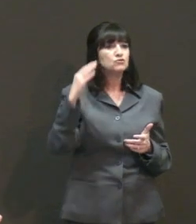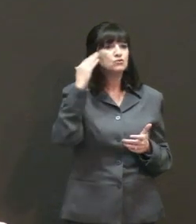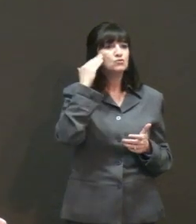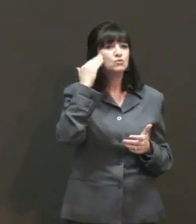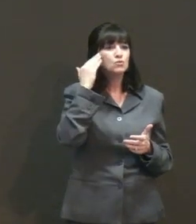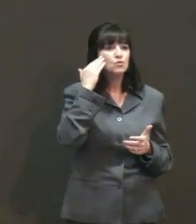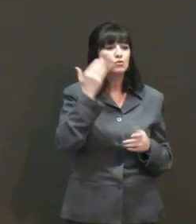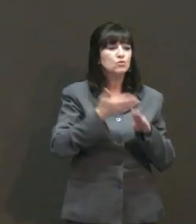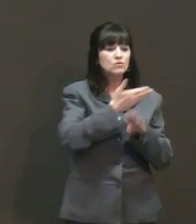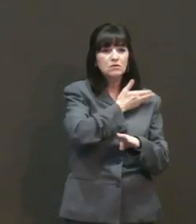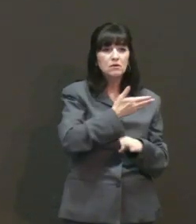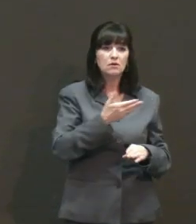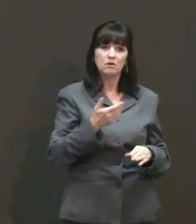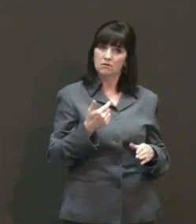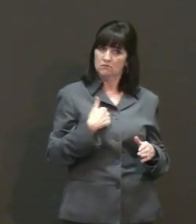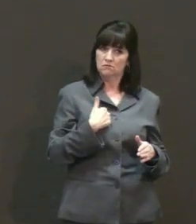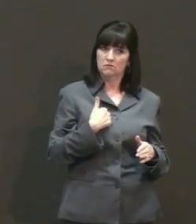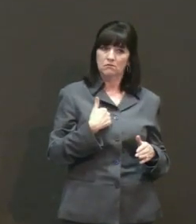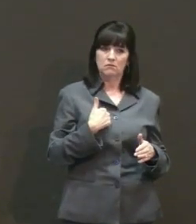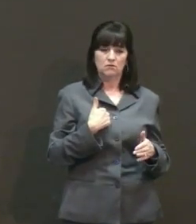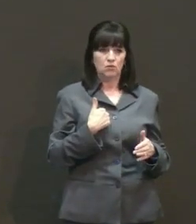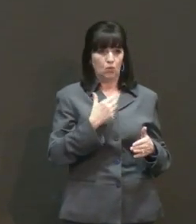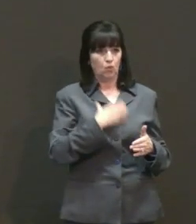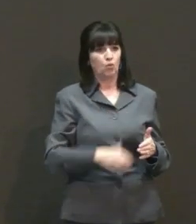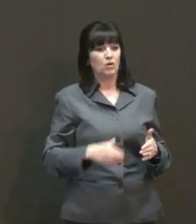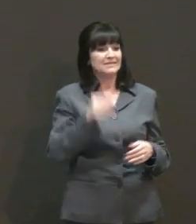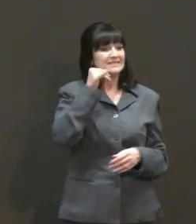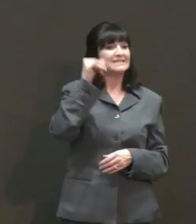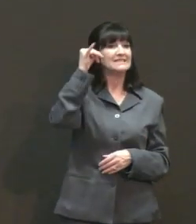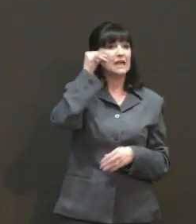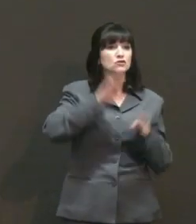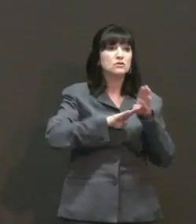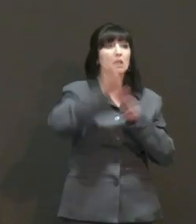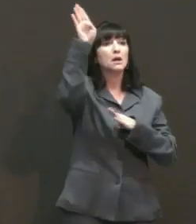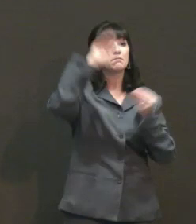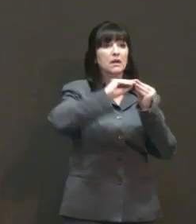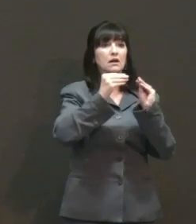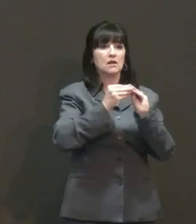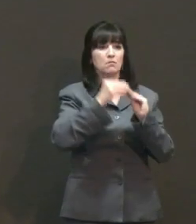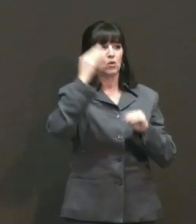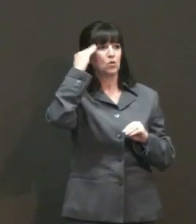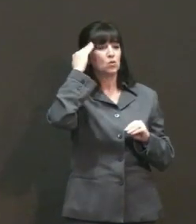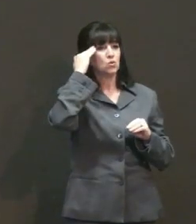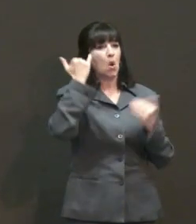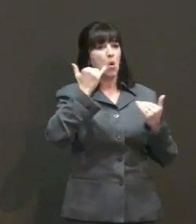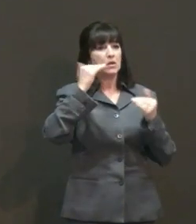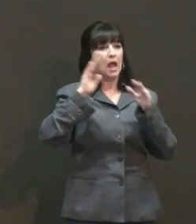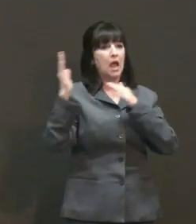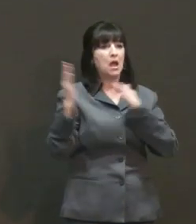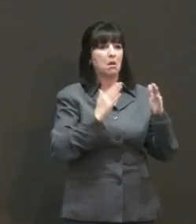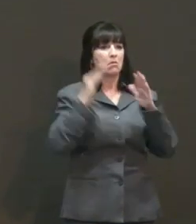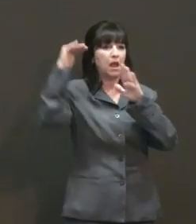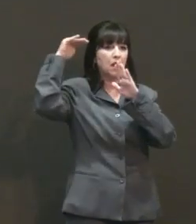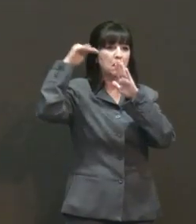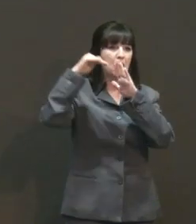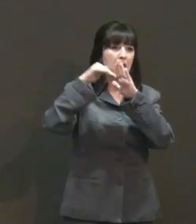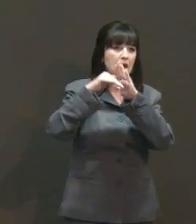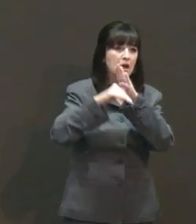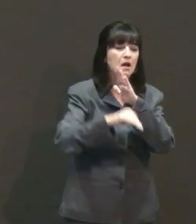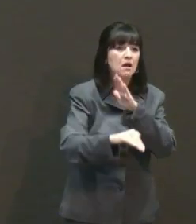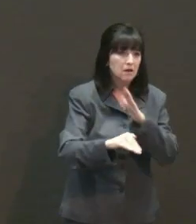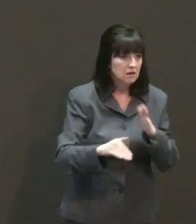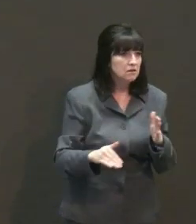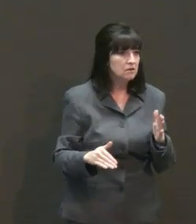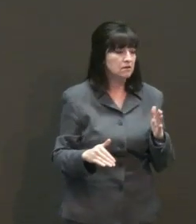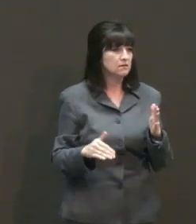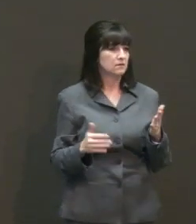yesterday, or that I think our peak's going to be tomorrow, or that I even think that the peak is going to be next week. I think one of the